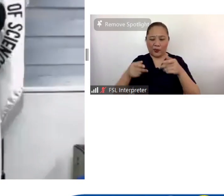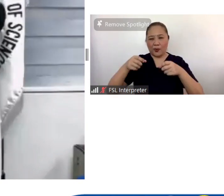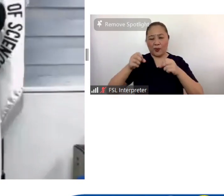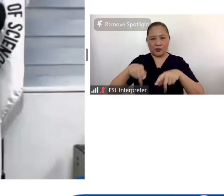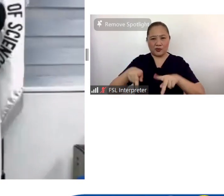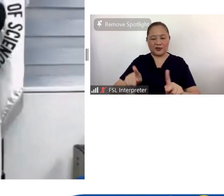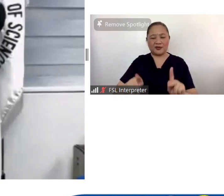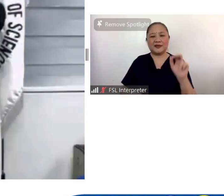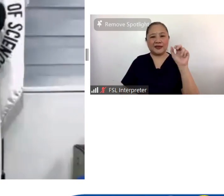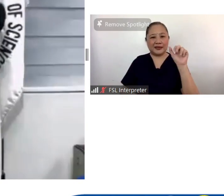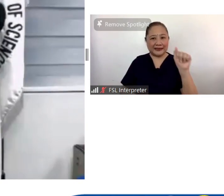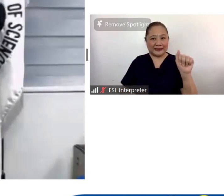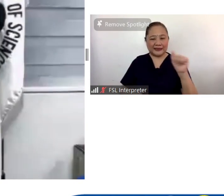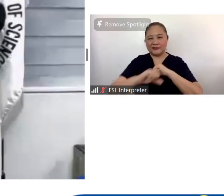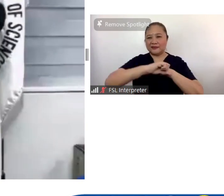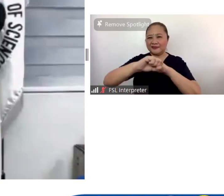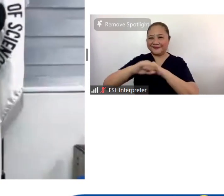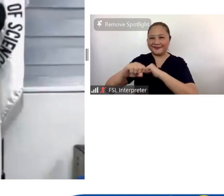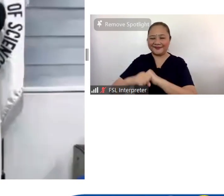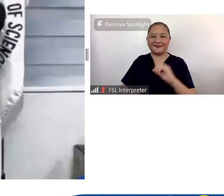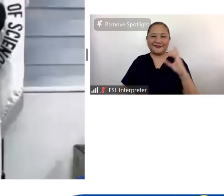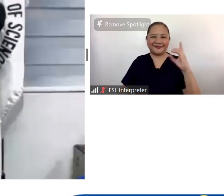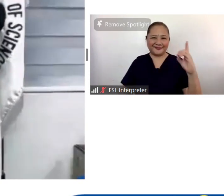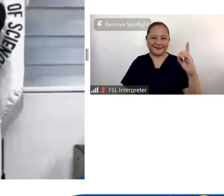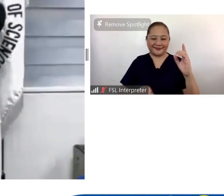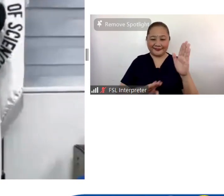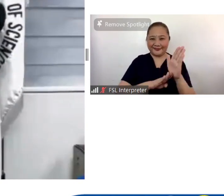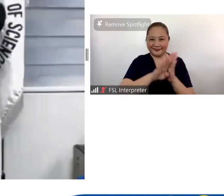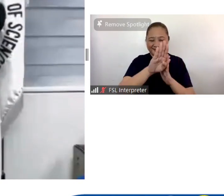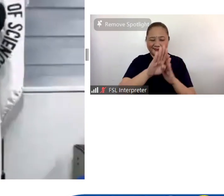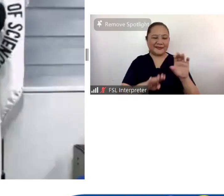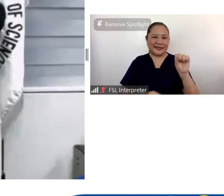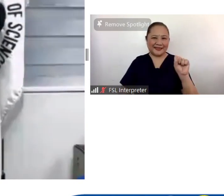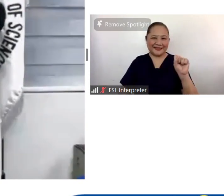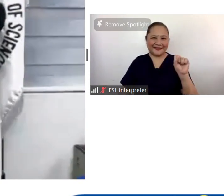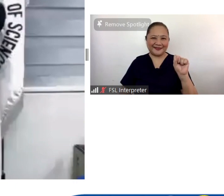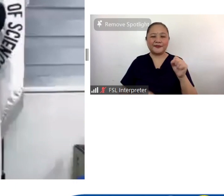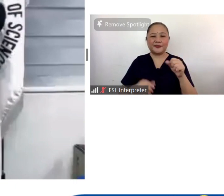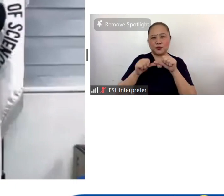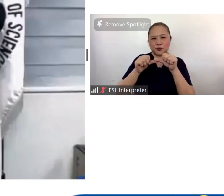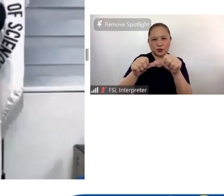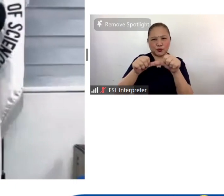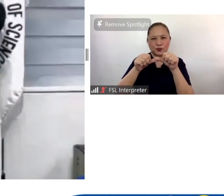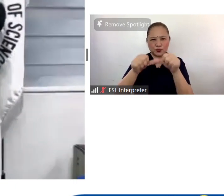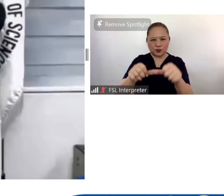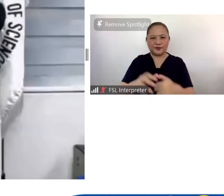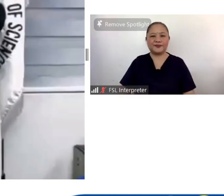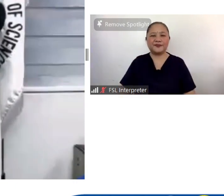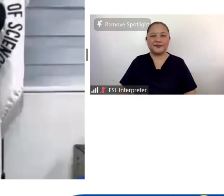opportunities, advocacies, development, and sustainability.